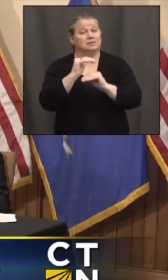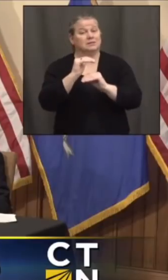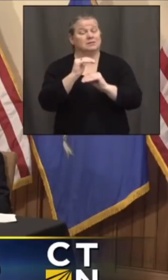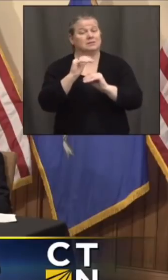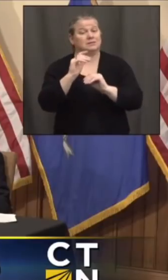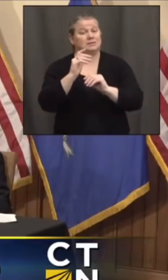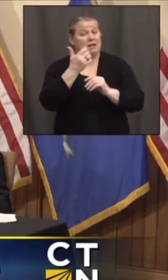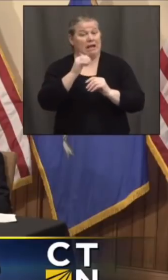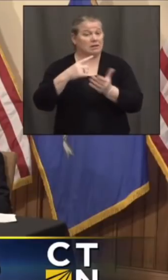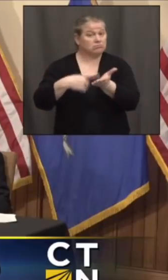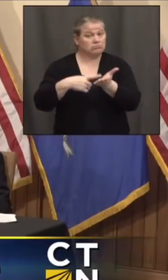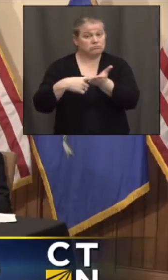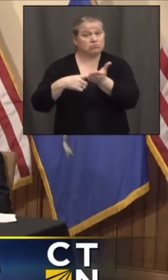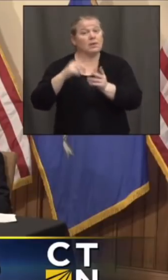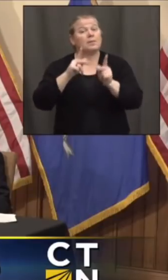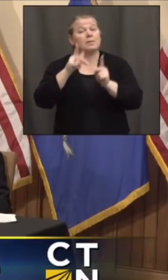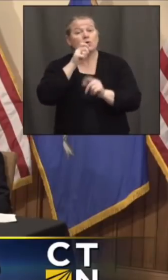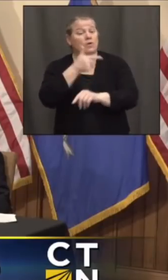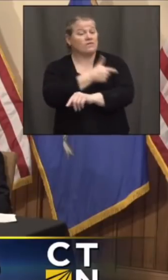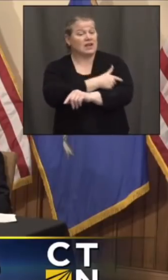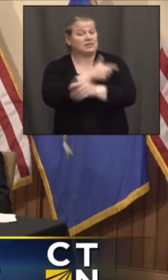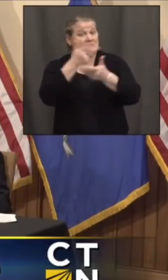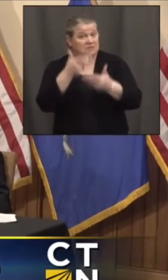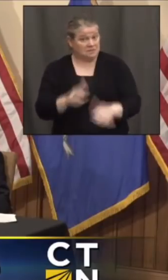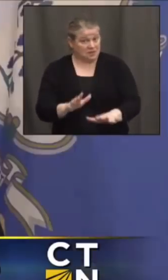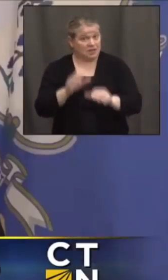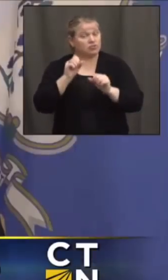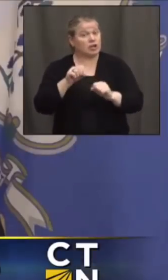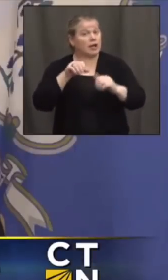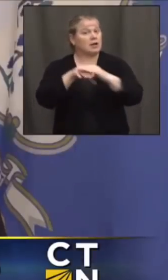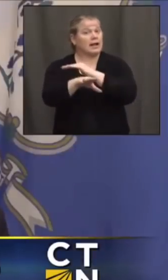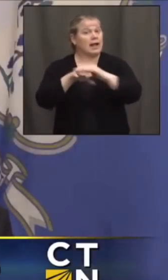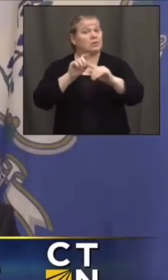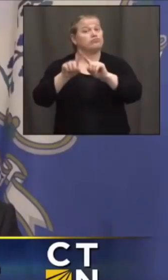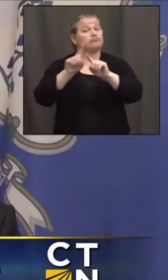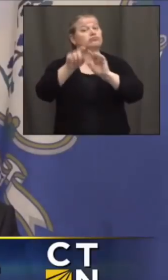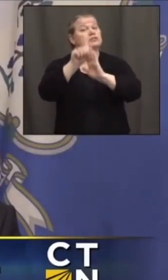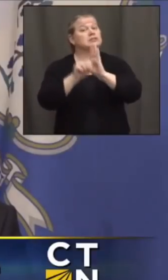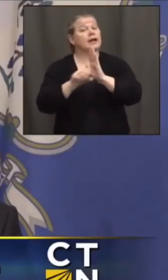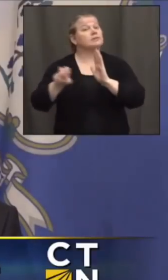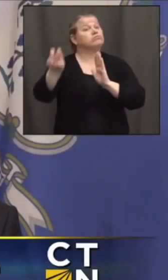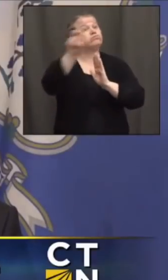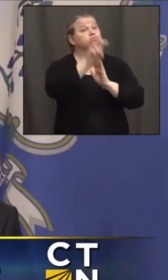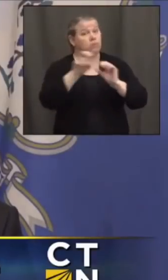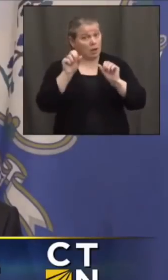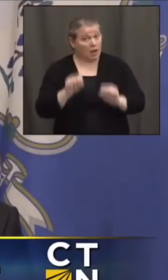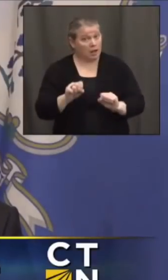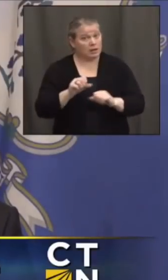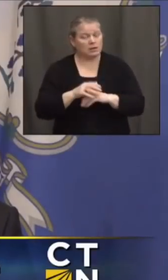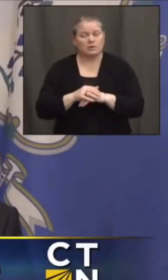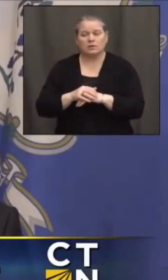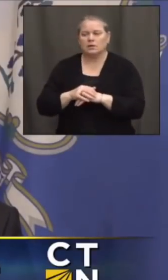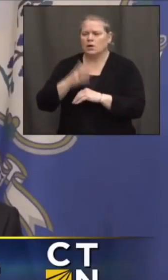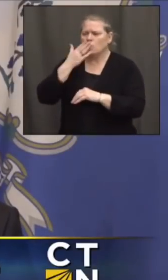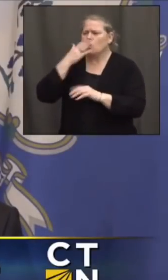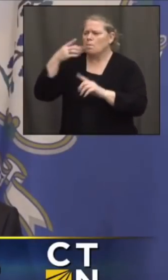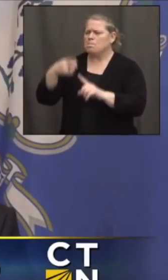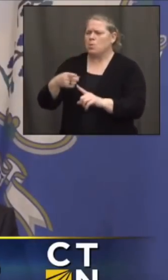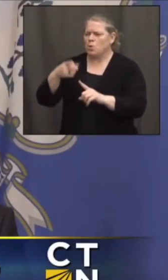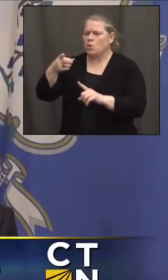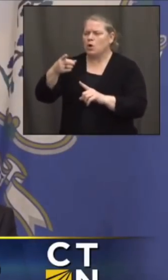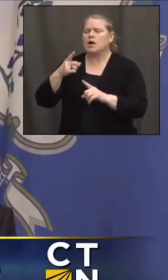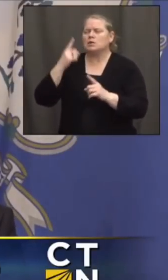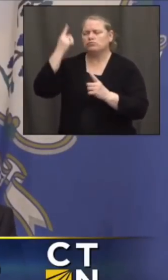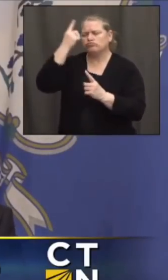gotten both vaccines already? That's a good point. We'll be taking that under consideration.